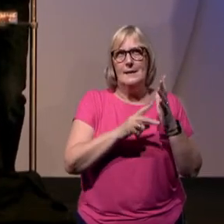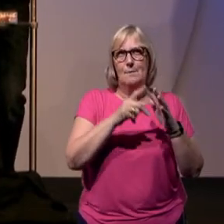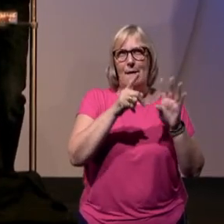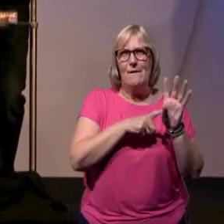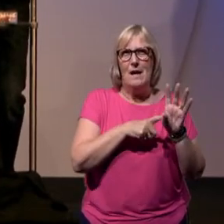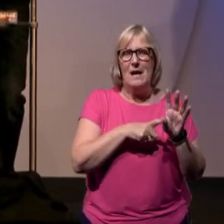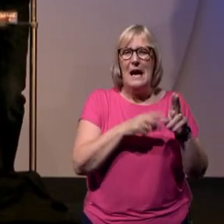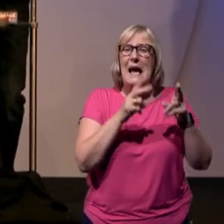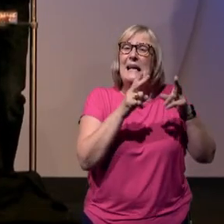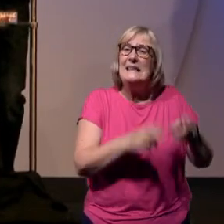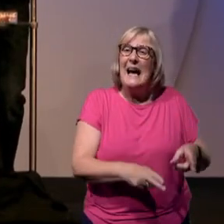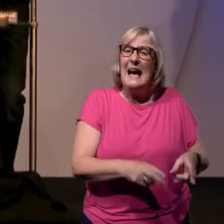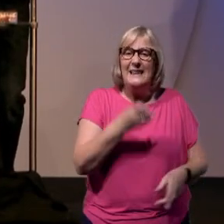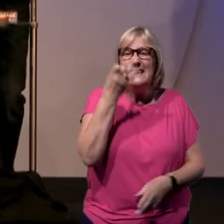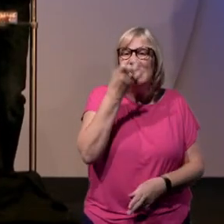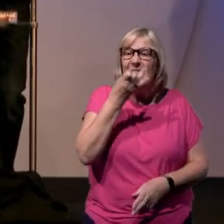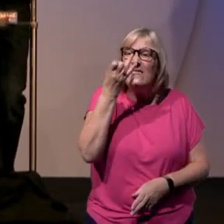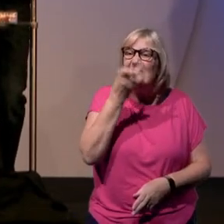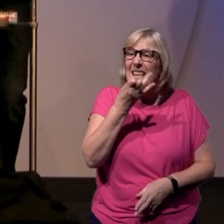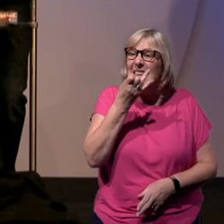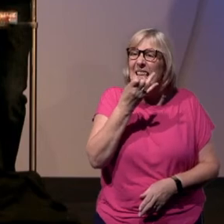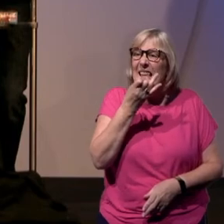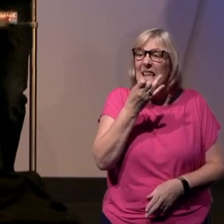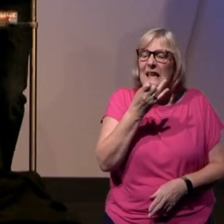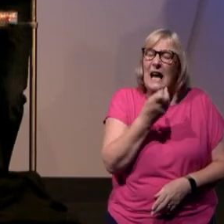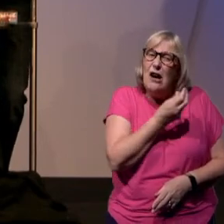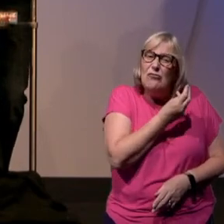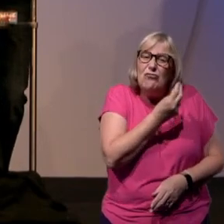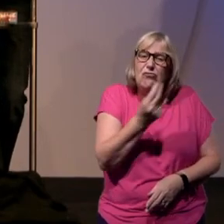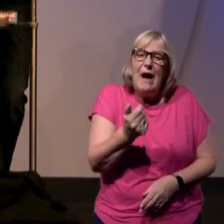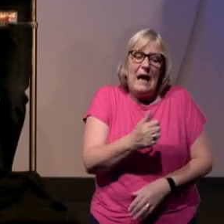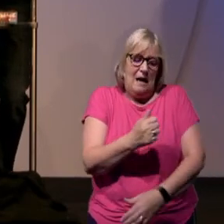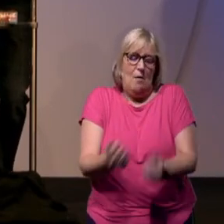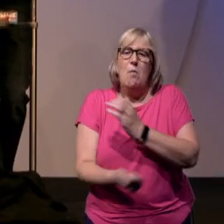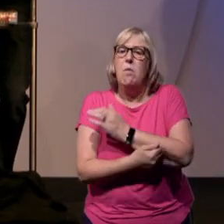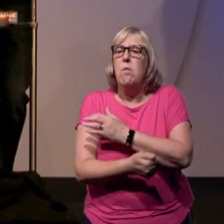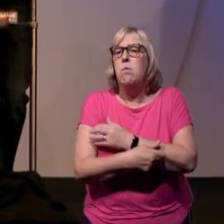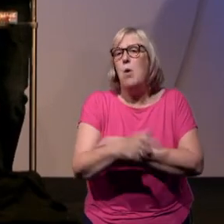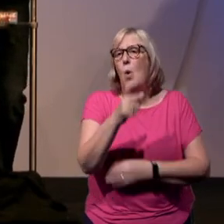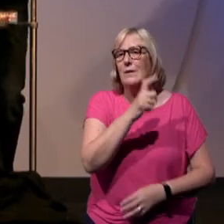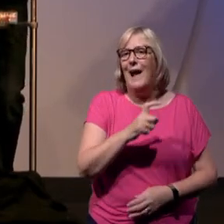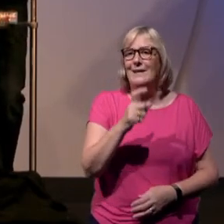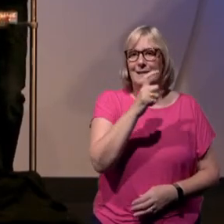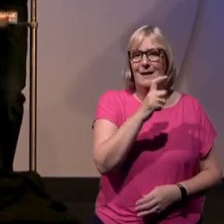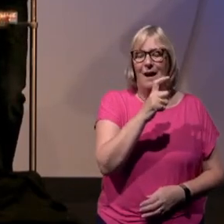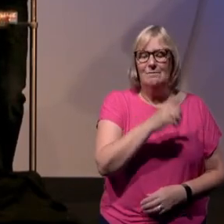died age 17. He died of a rare bone cancer.